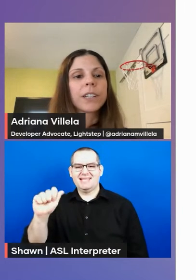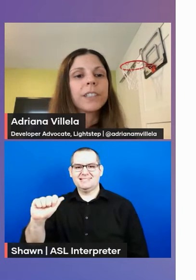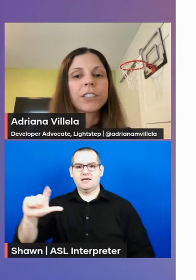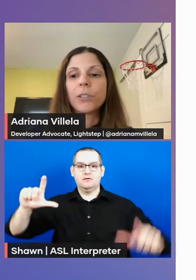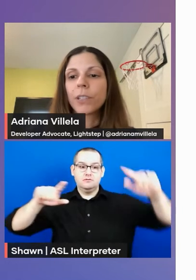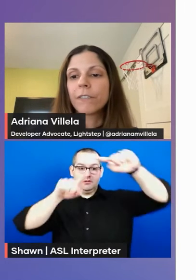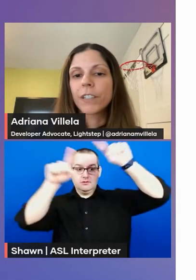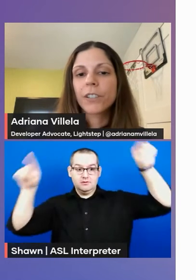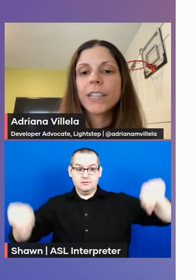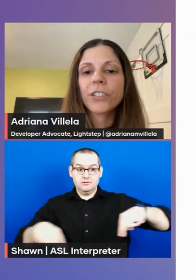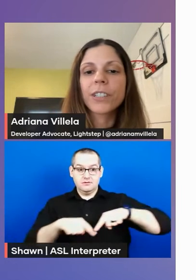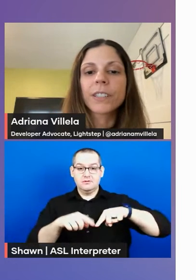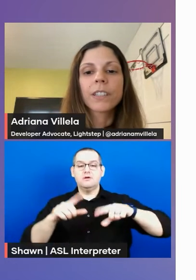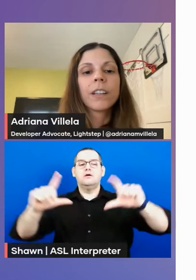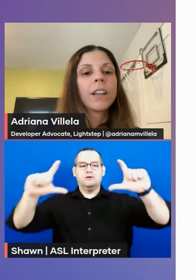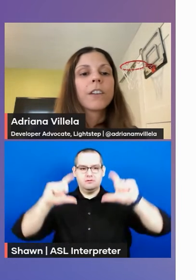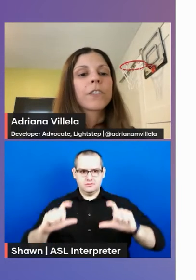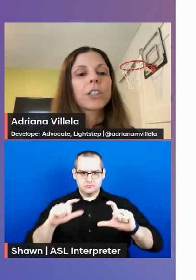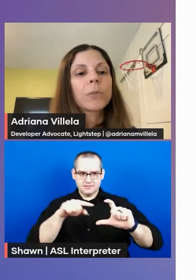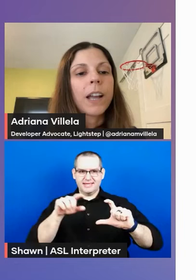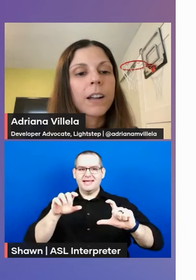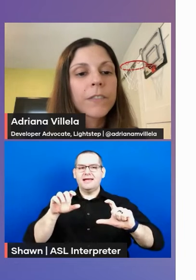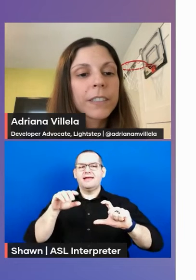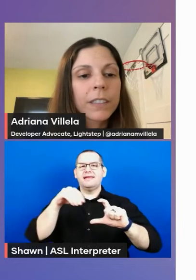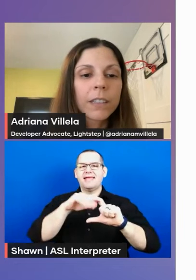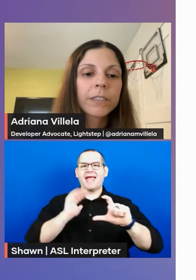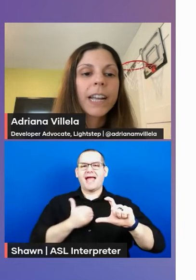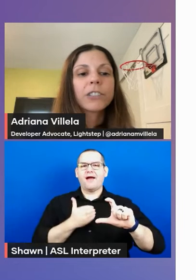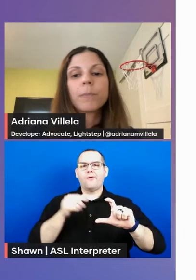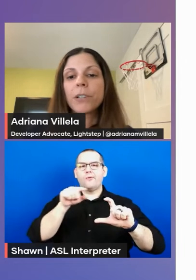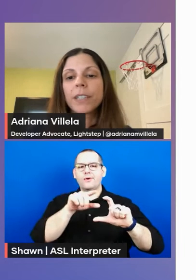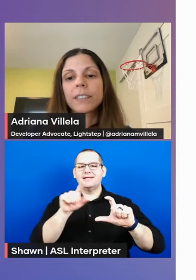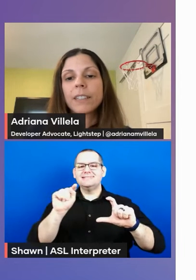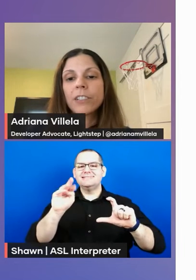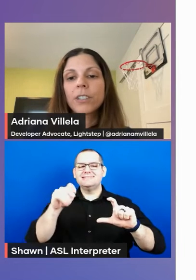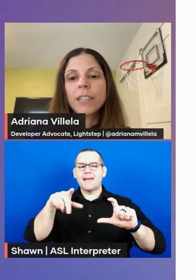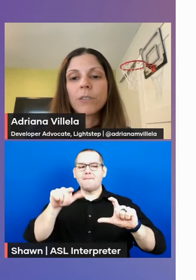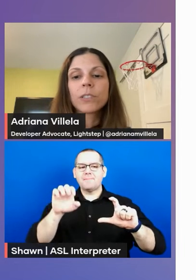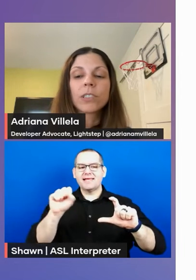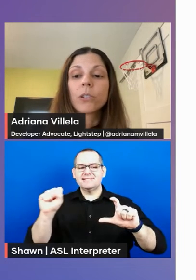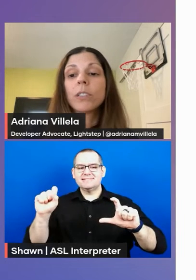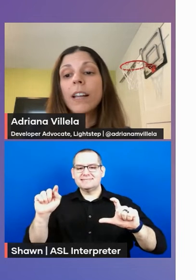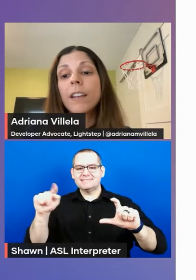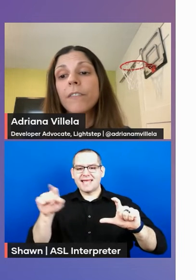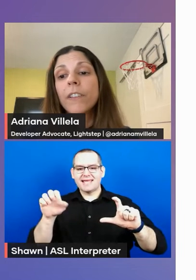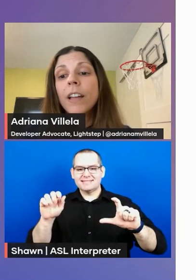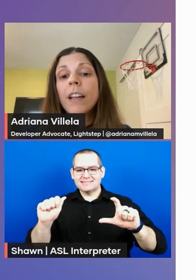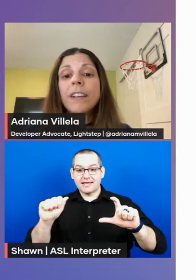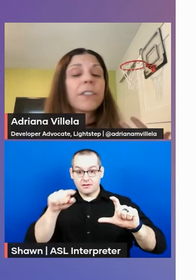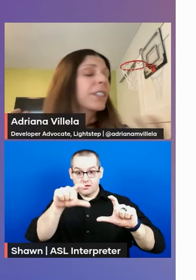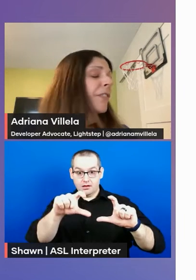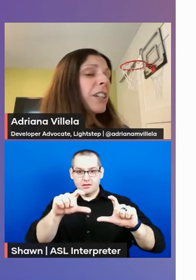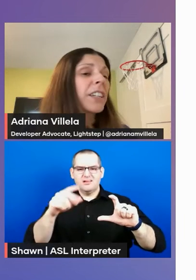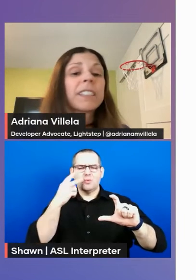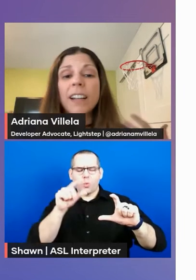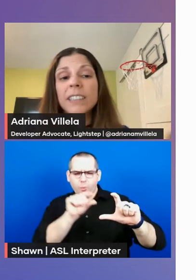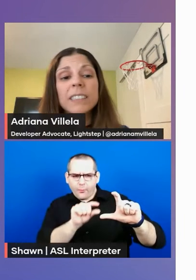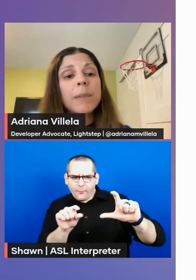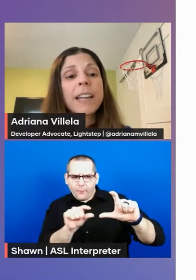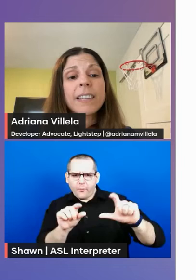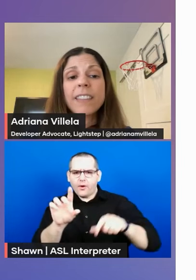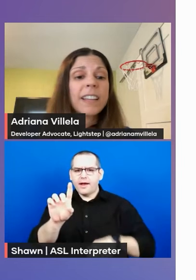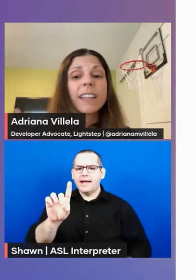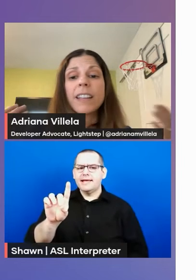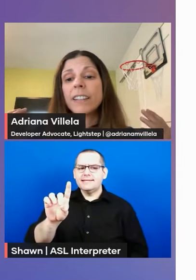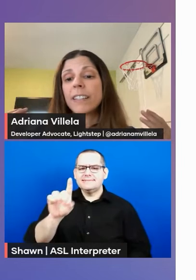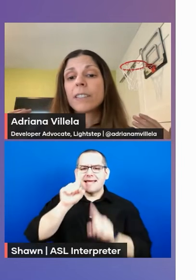might notice two configurations. First, we have this lovely attribute, destination equals local env. Now, this value can technically